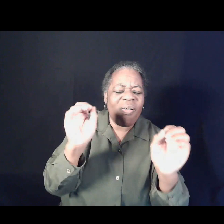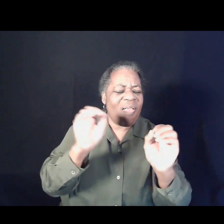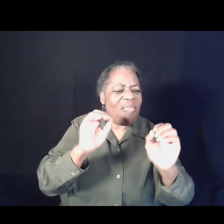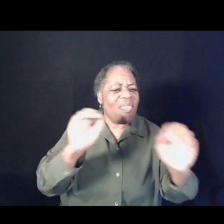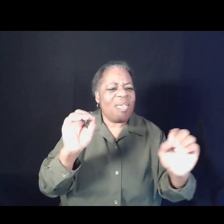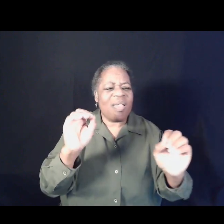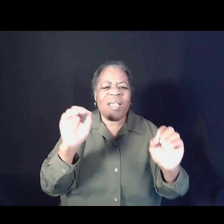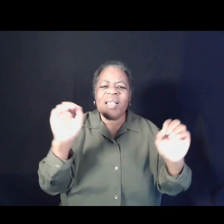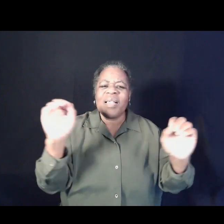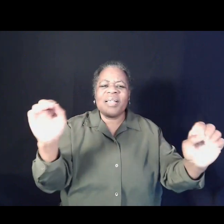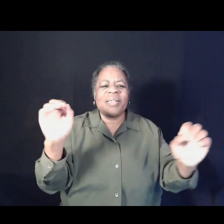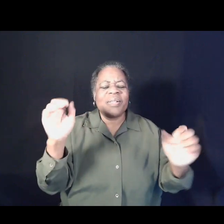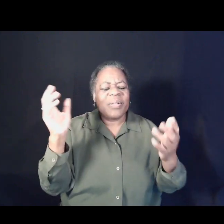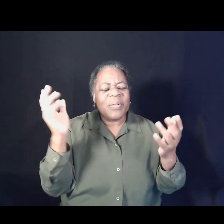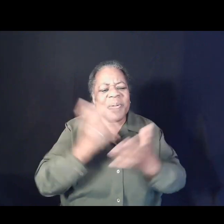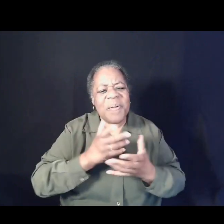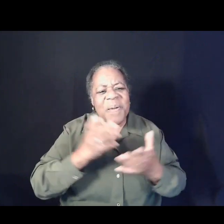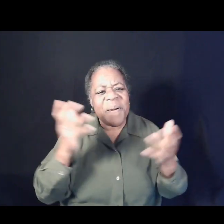God.